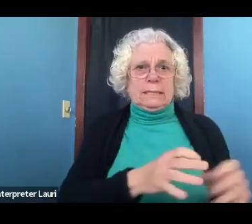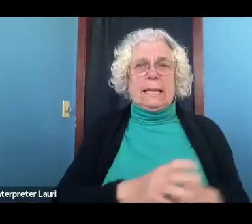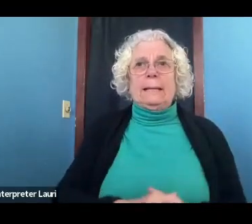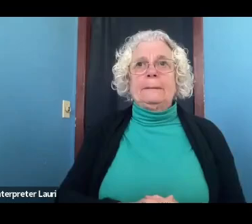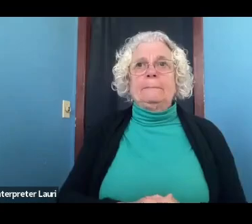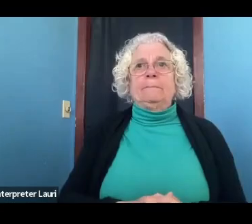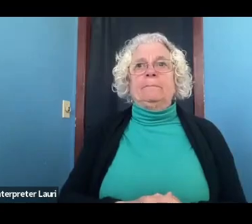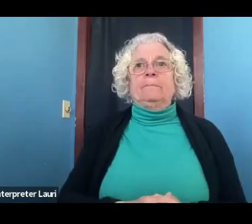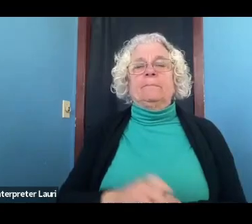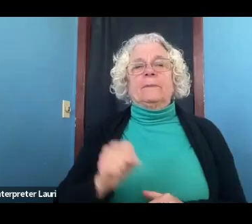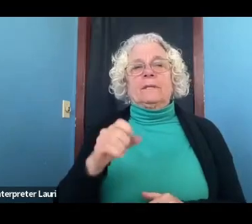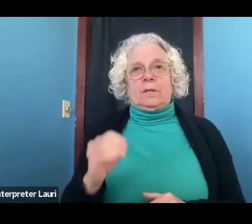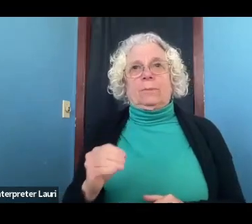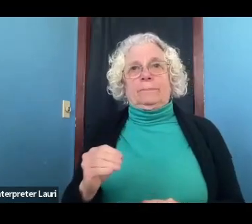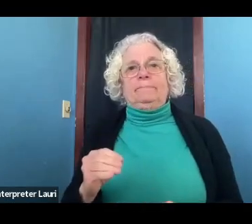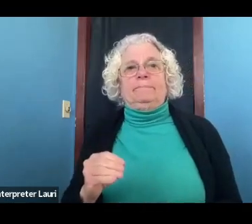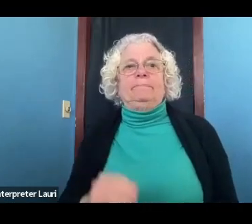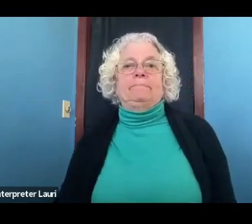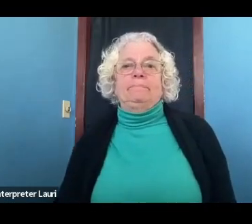answer is yes.